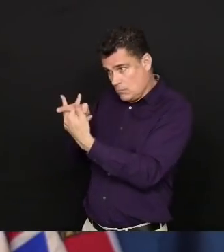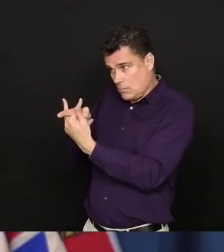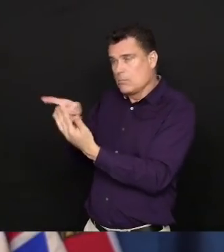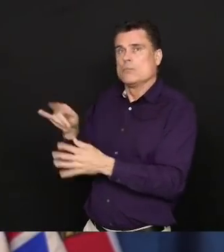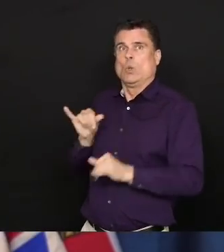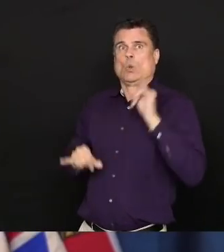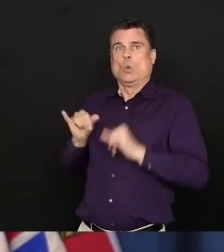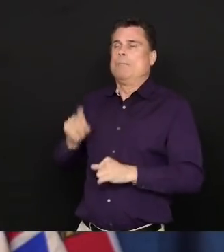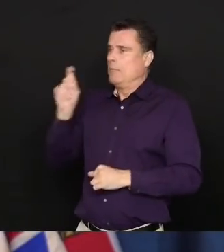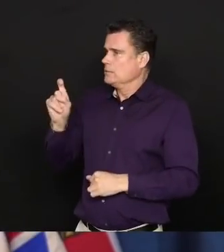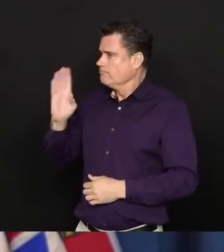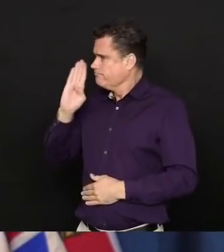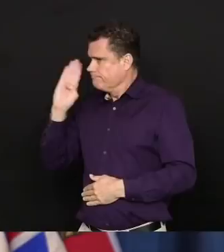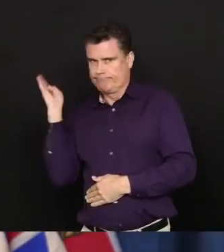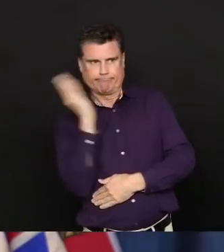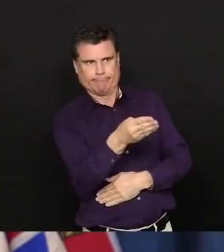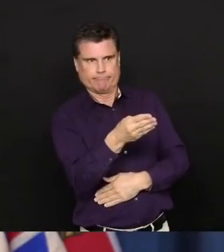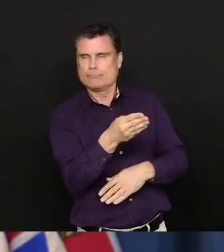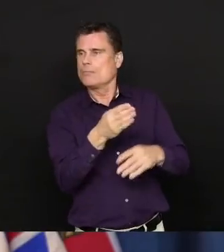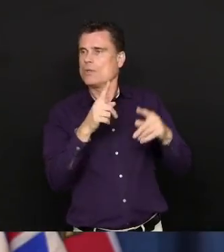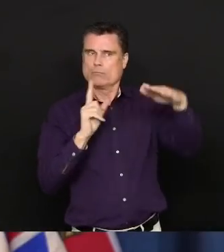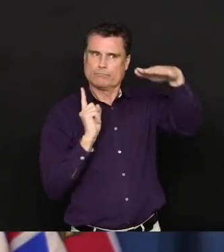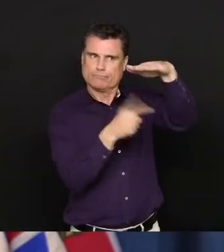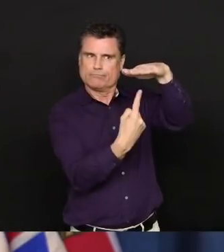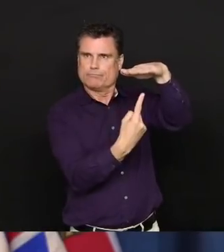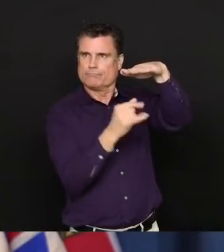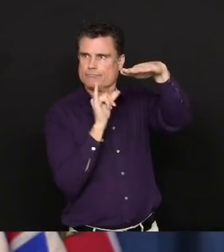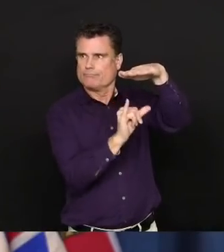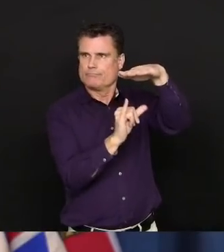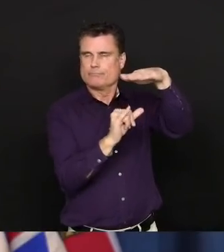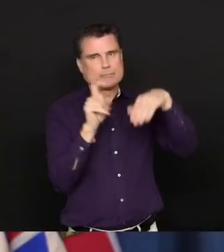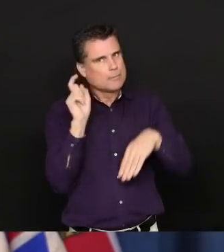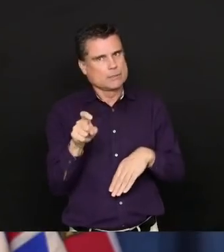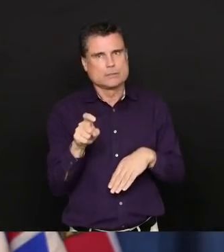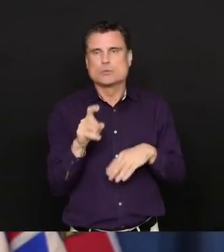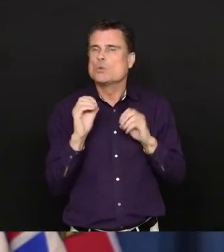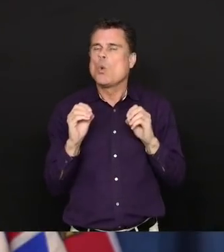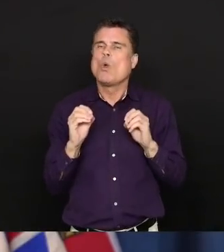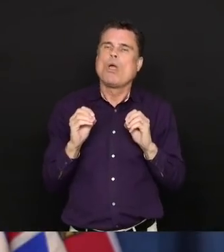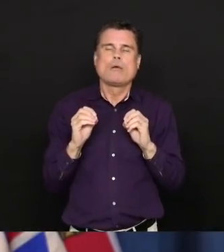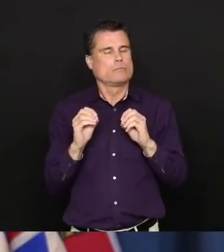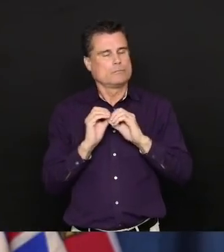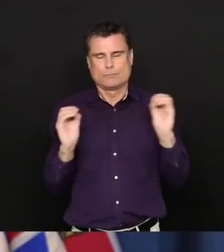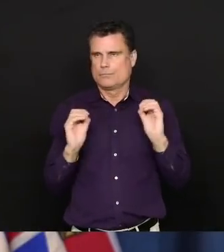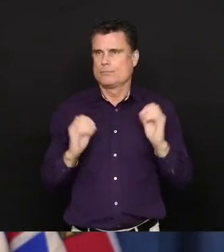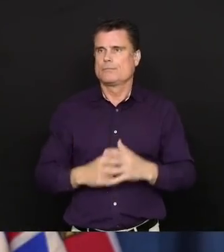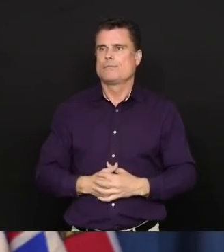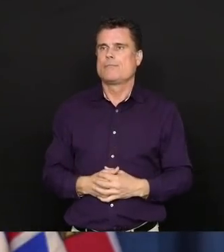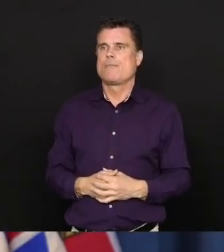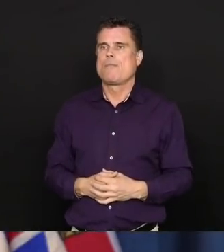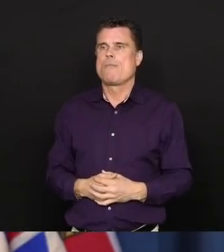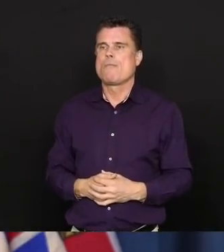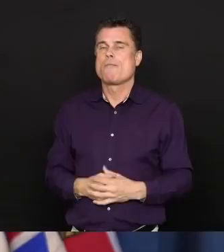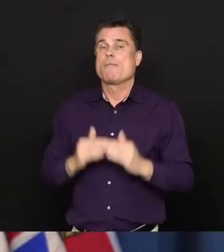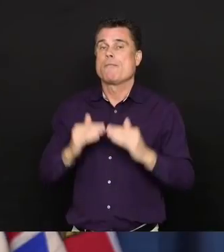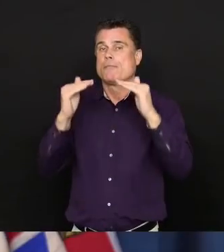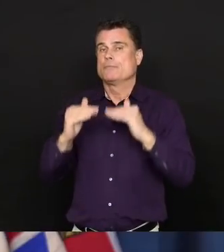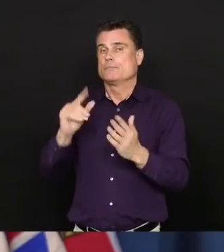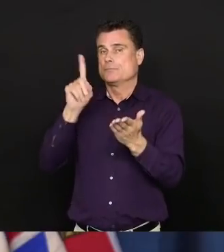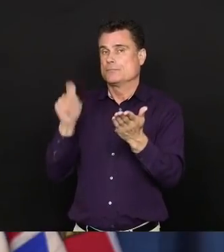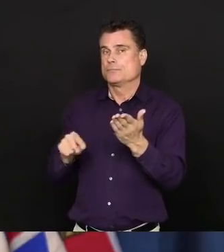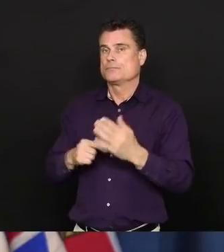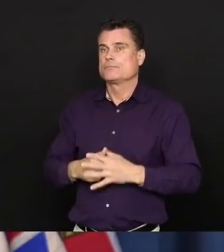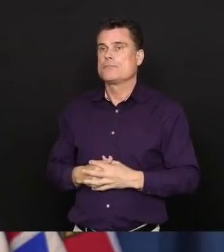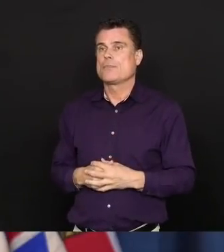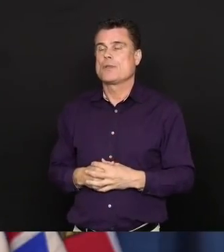city of Vancouver, you know, the most populated city. Just seeing in Toronto, the mayor